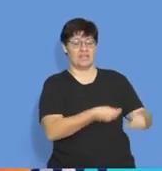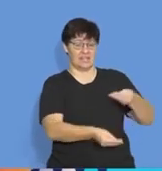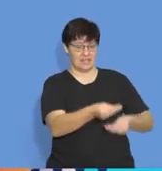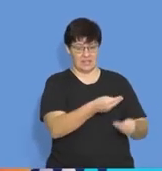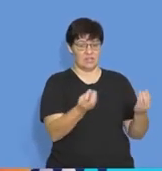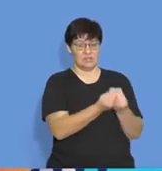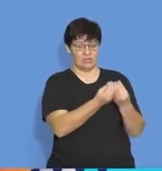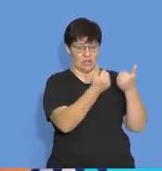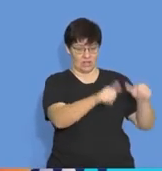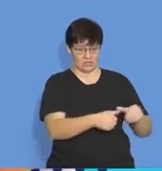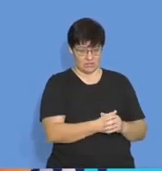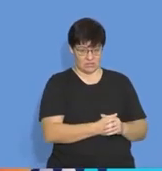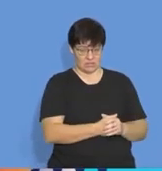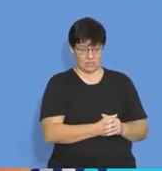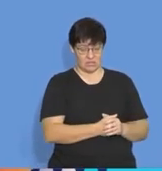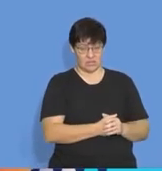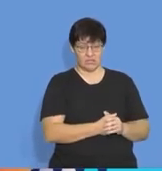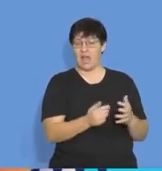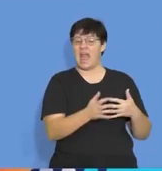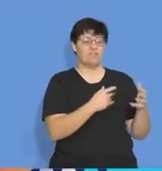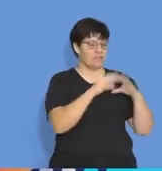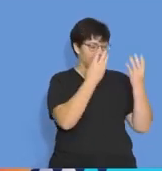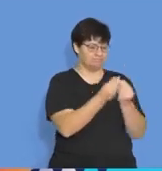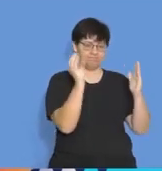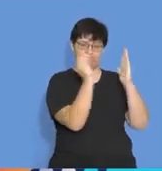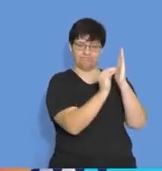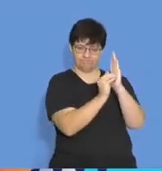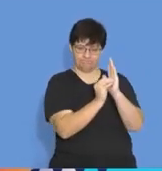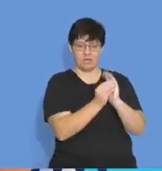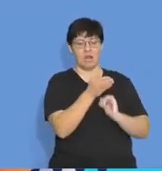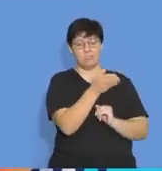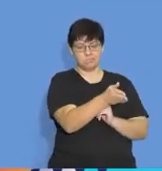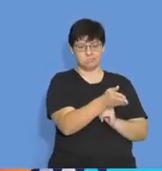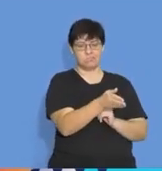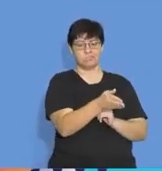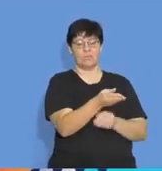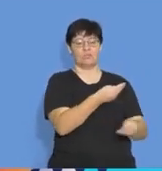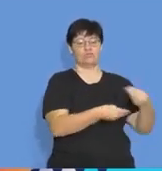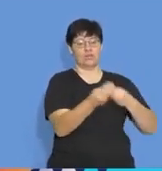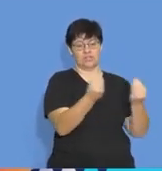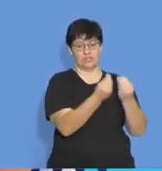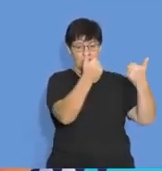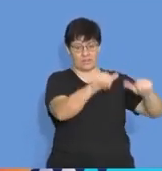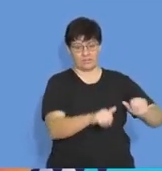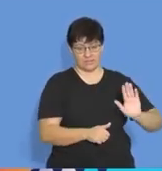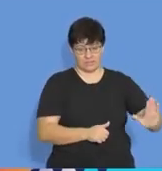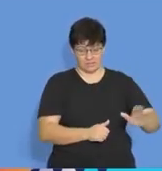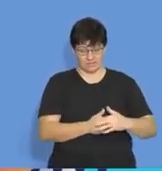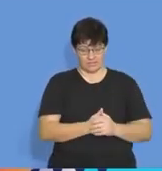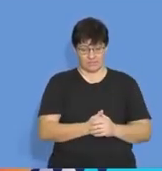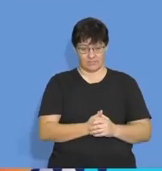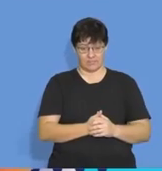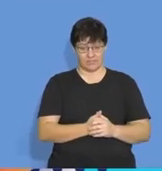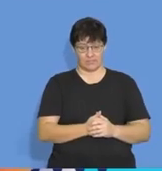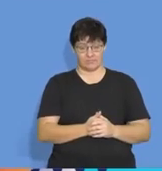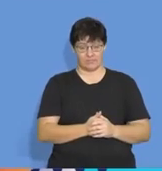everything regarding the goods that we are buying gets recorded in my trading stock account. Okay,